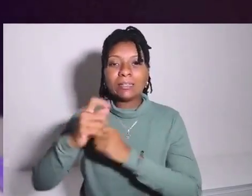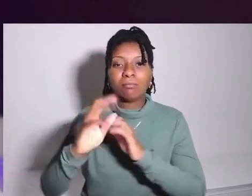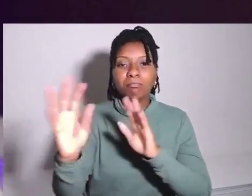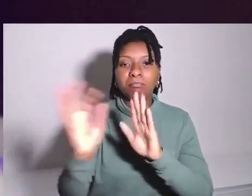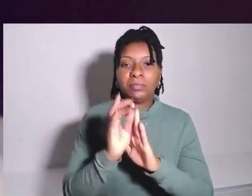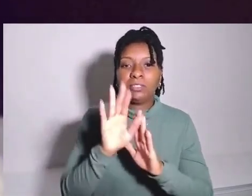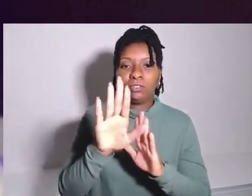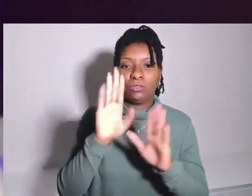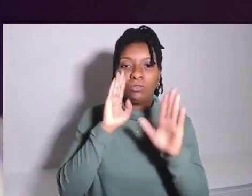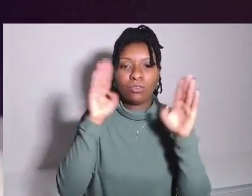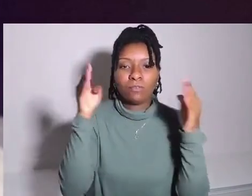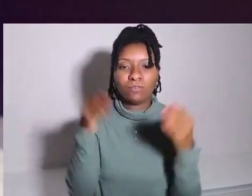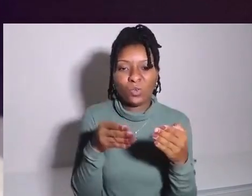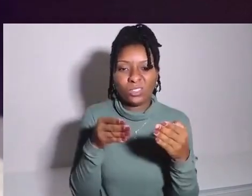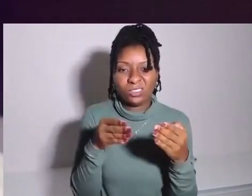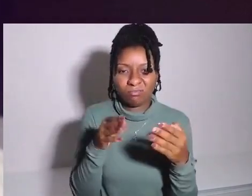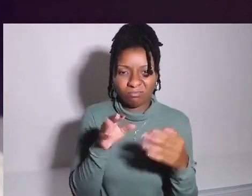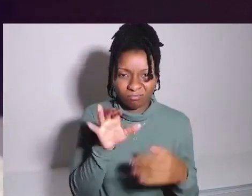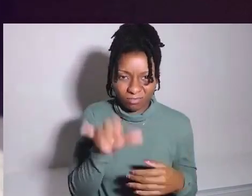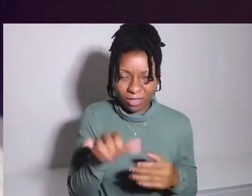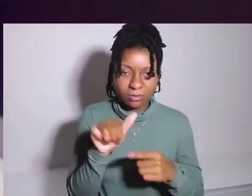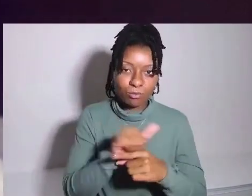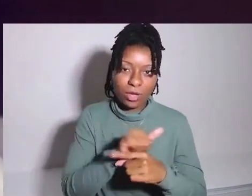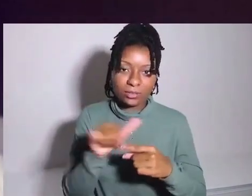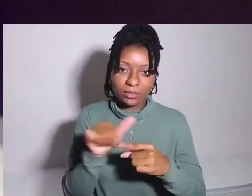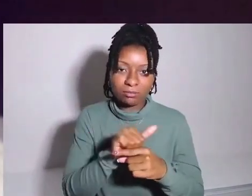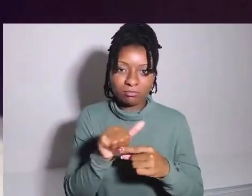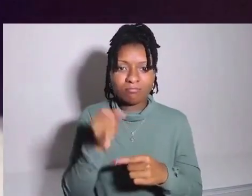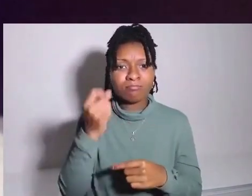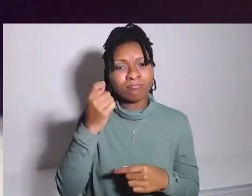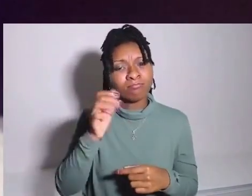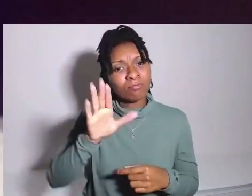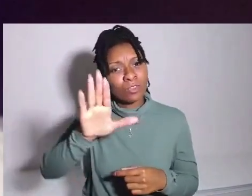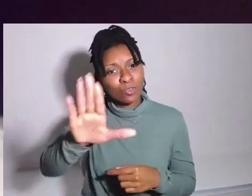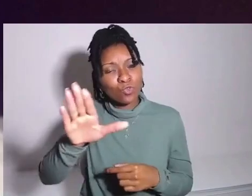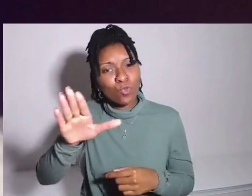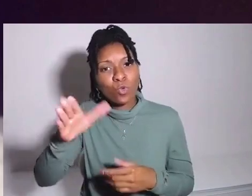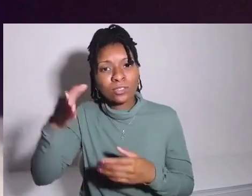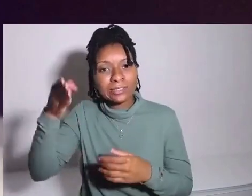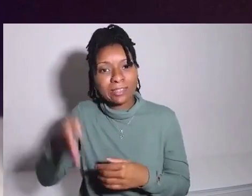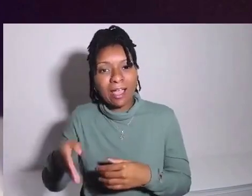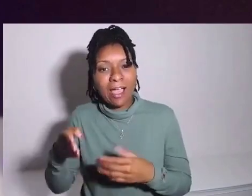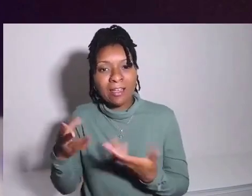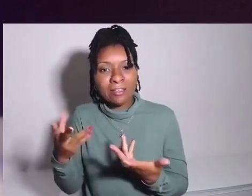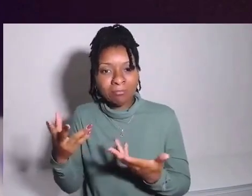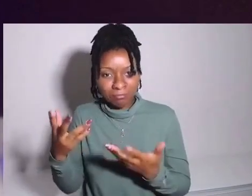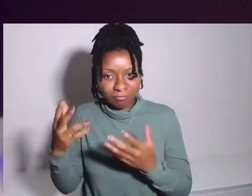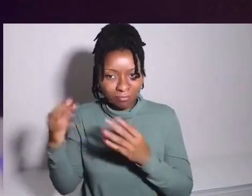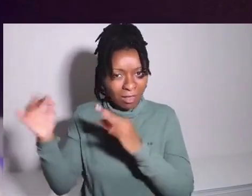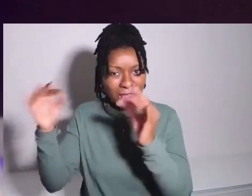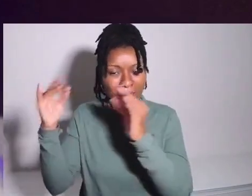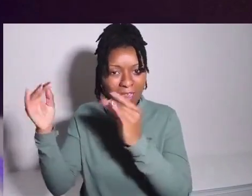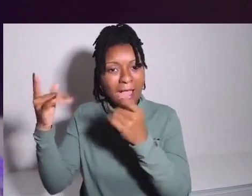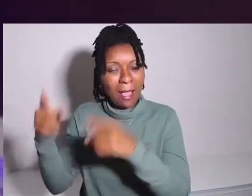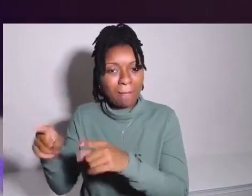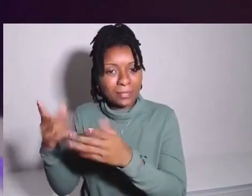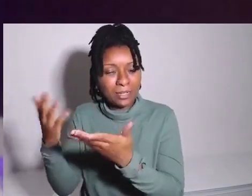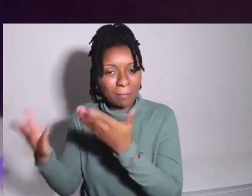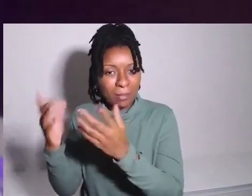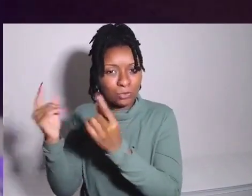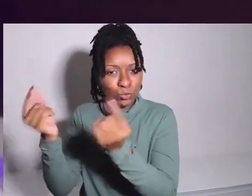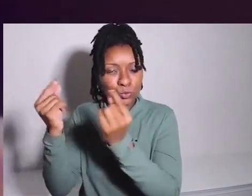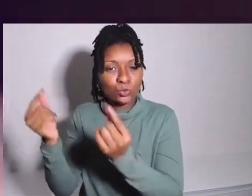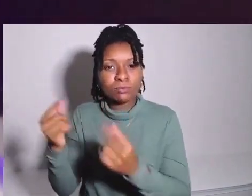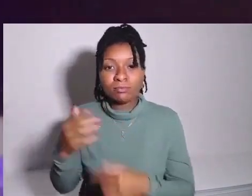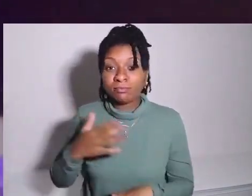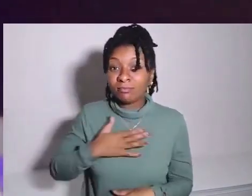practice. So while things are happening on your end of things, like I'm in a house with my two littles, my grandchildren, and